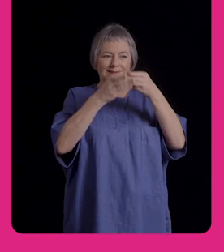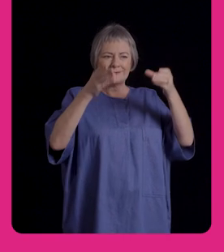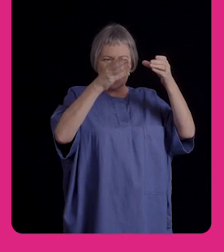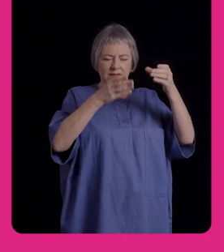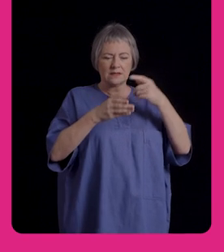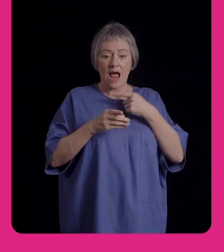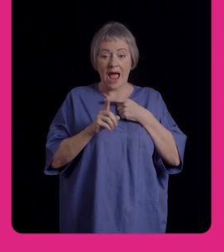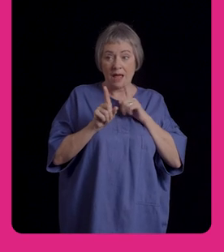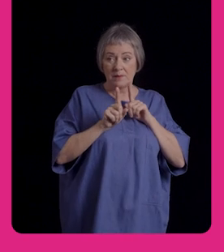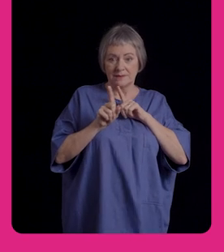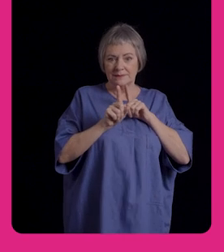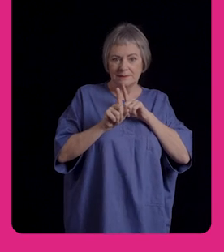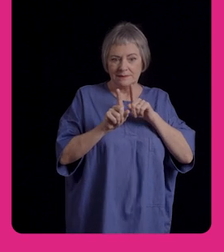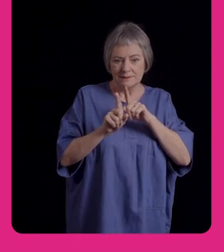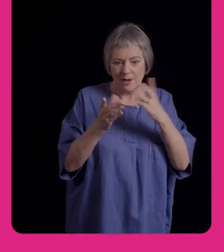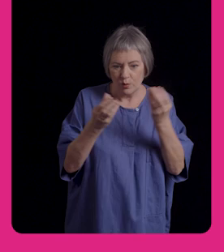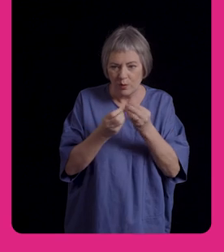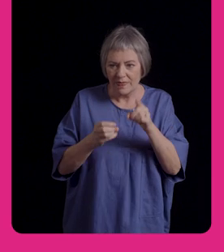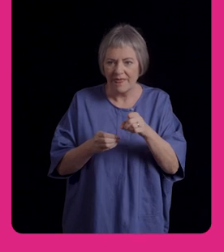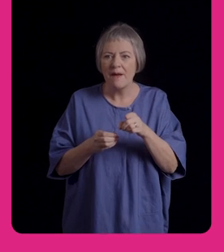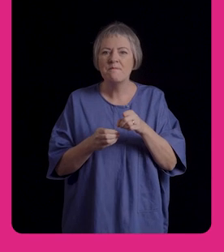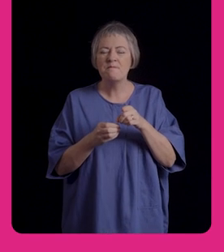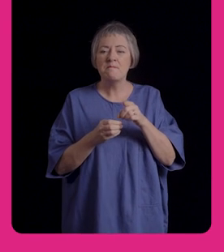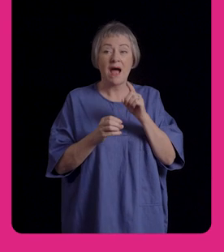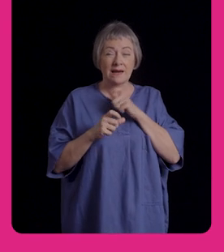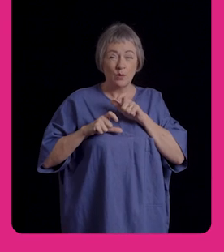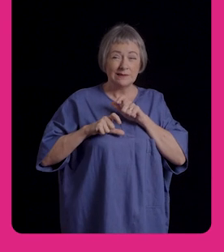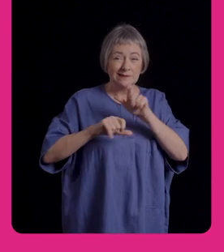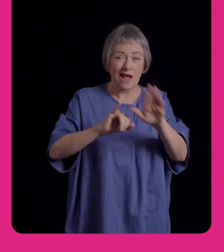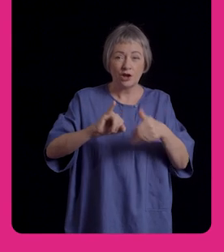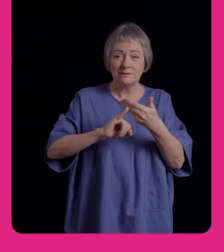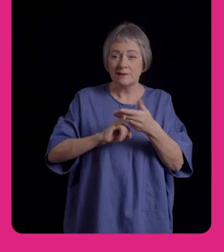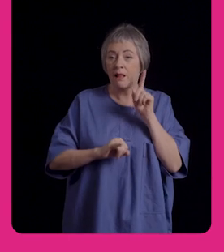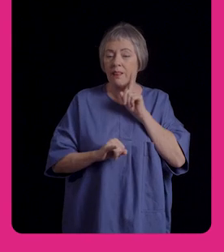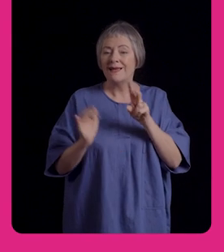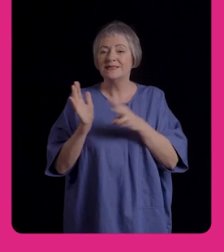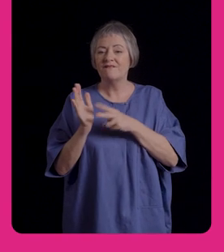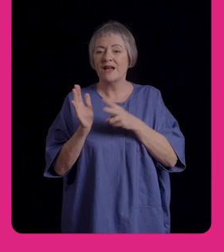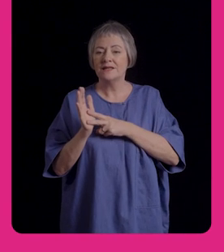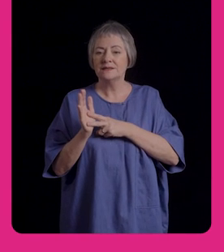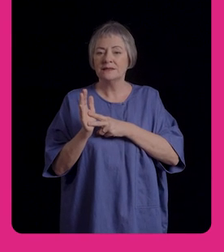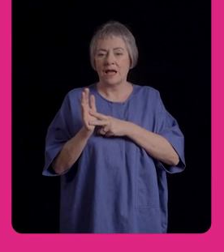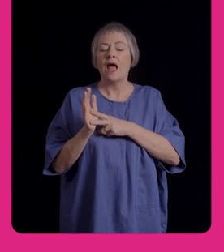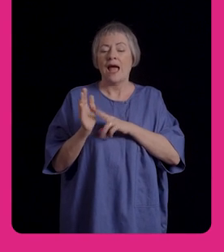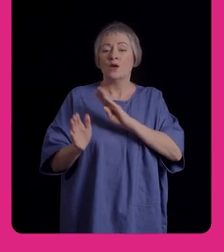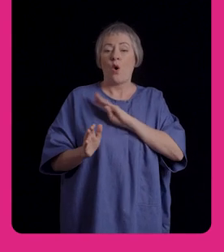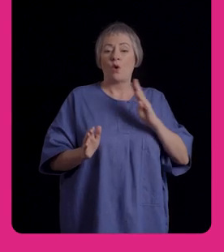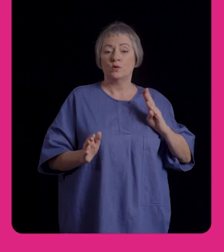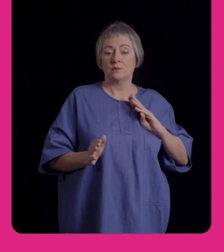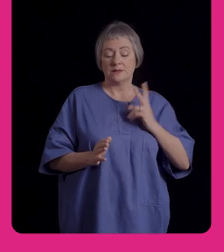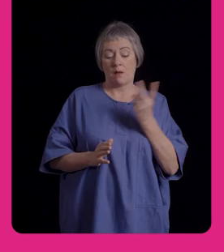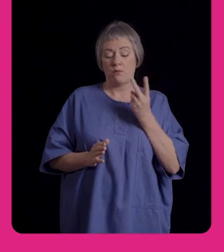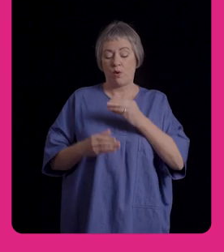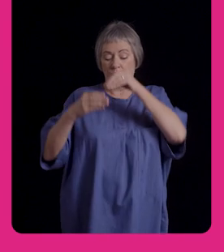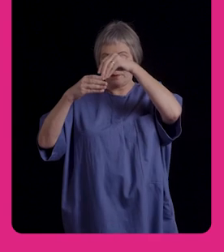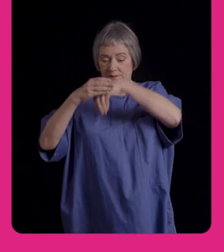I'm sneaking with them, and I will stay up until Lady Vex and Osborne are both down the